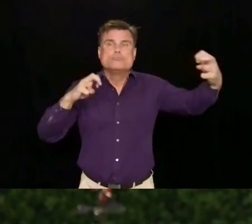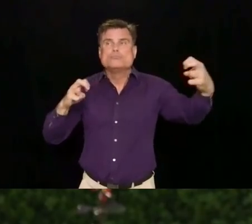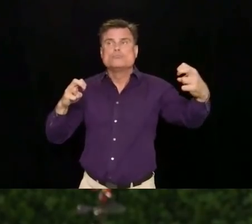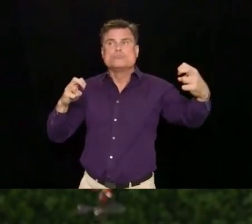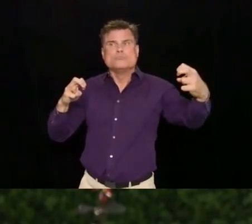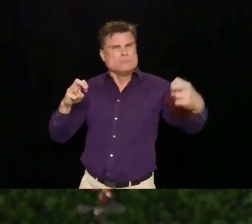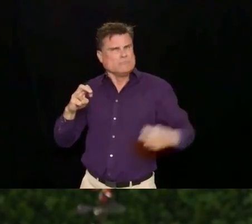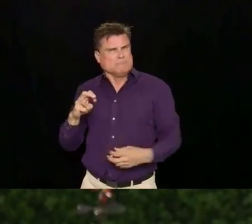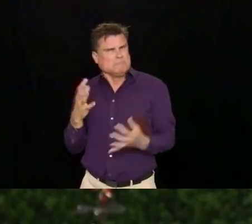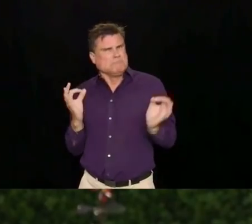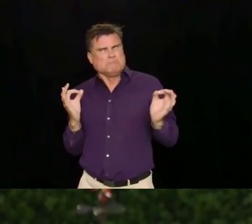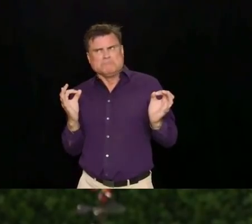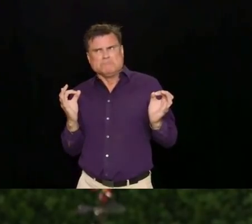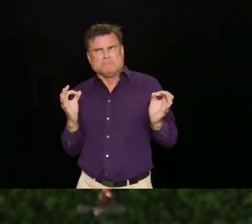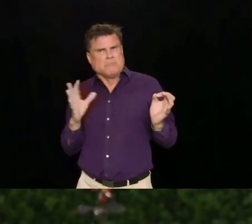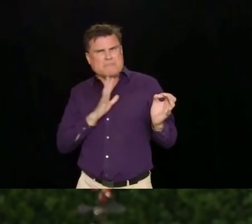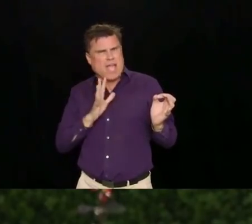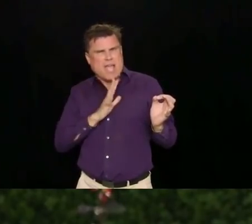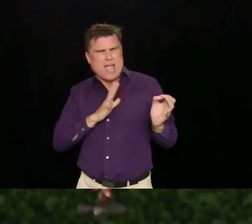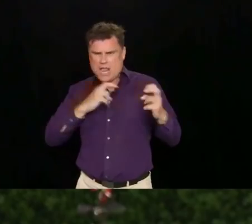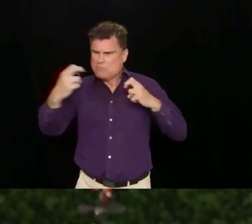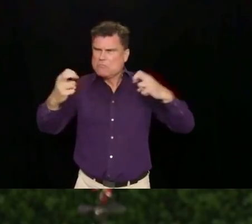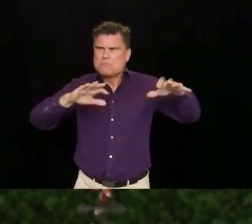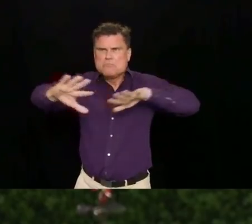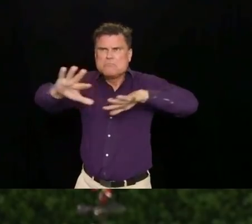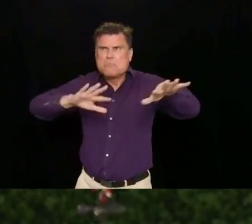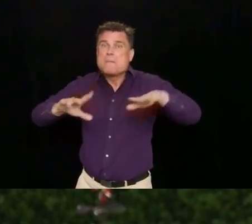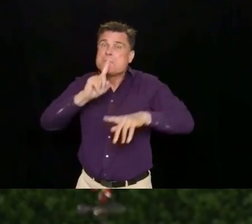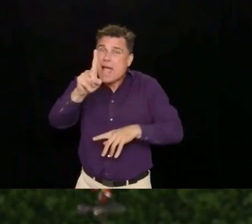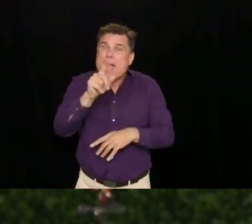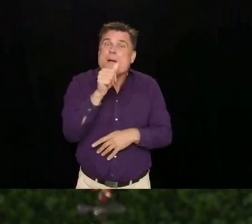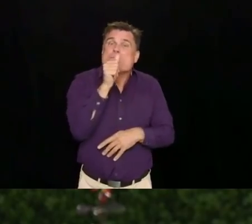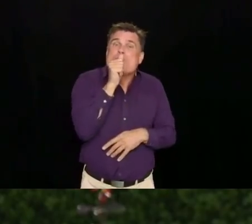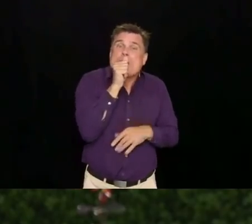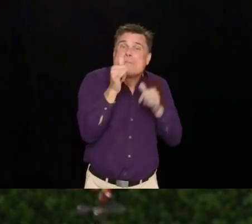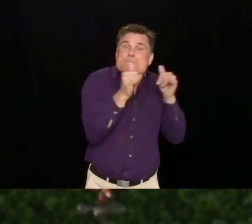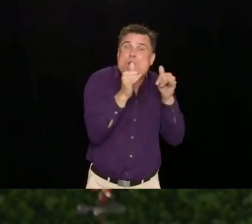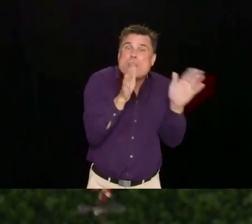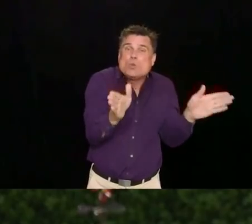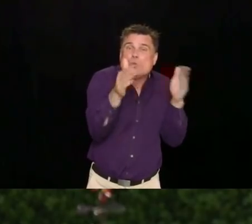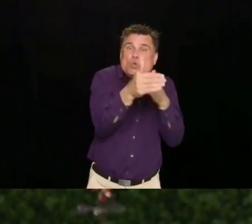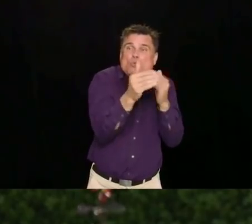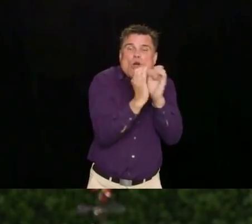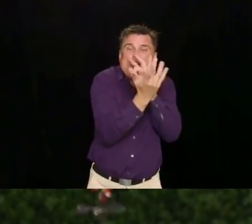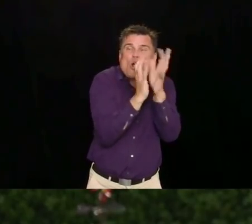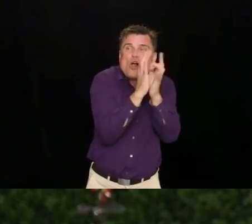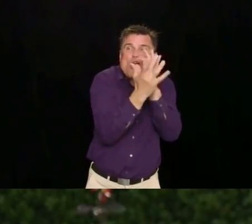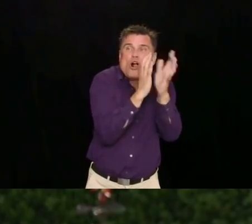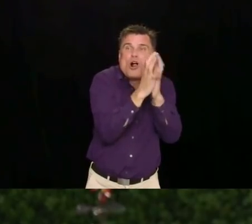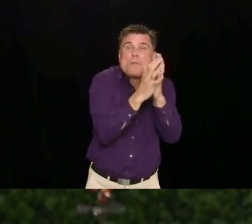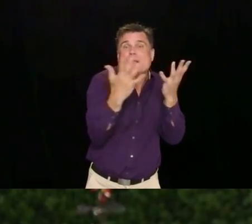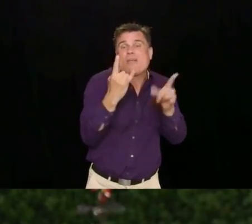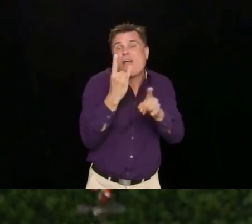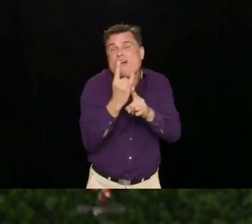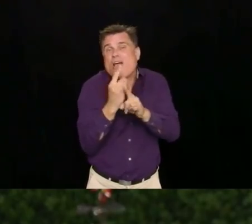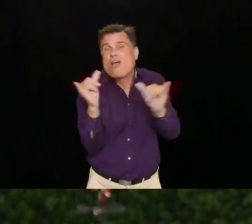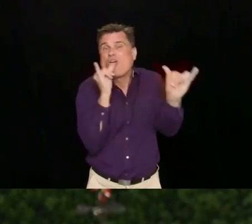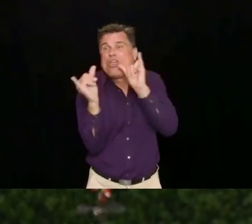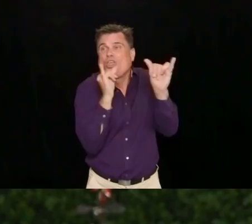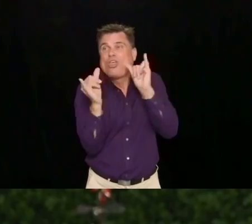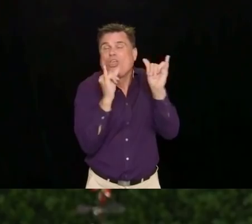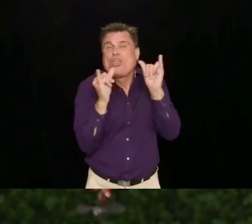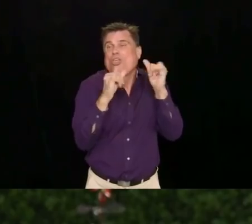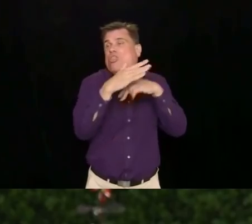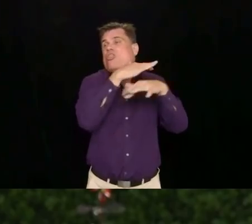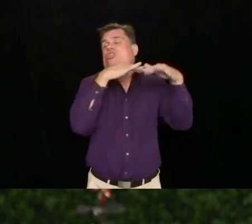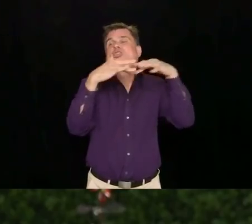apart. But a private party, it might or it might not involve alcohol. It makes it very difficult to maintain physical distance, to know who you're